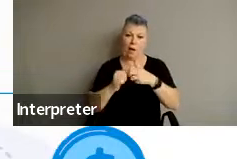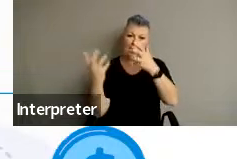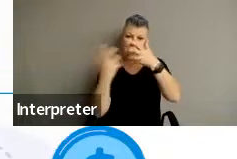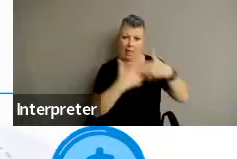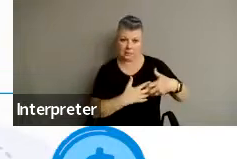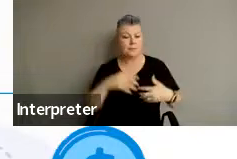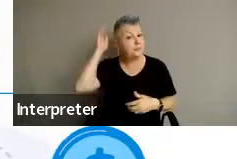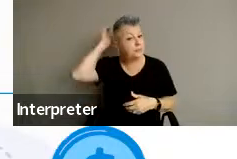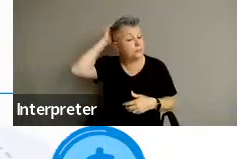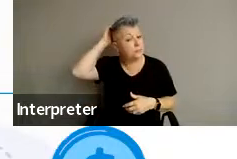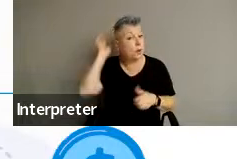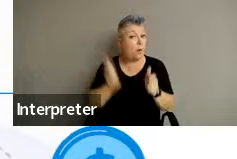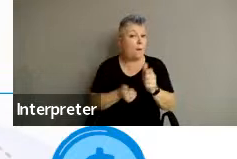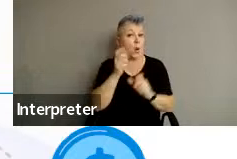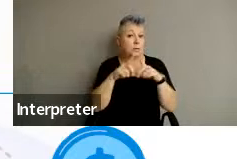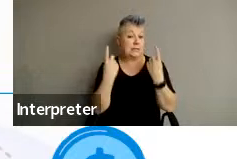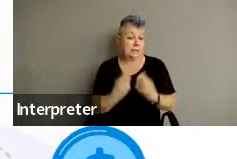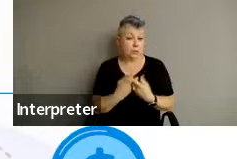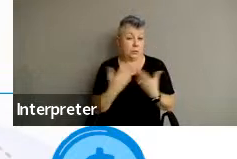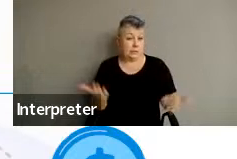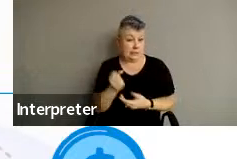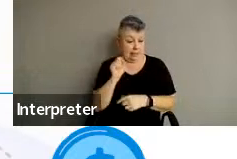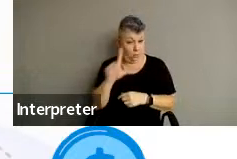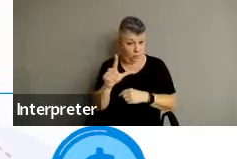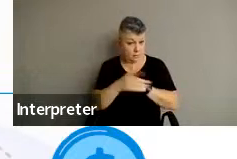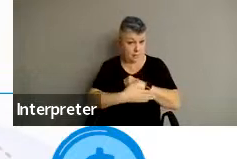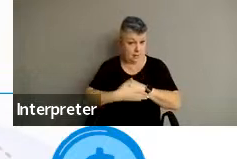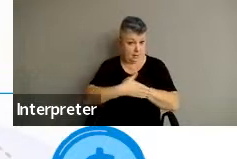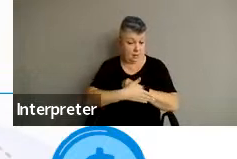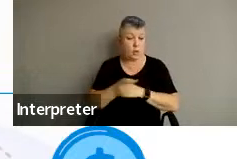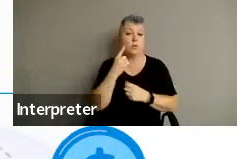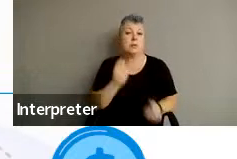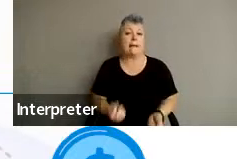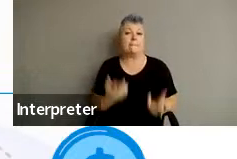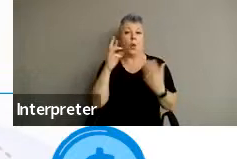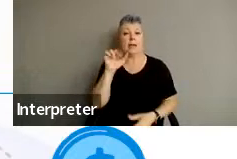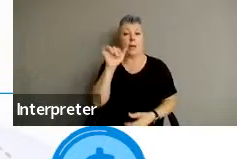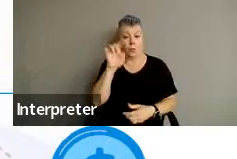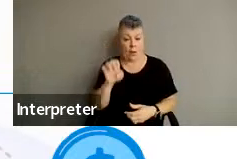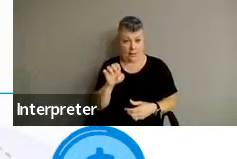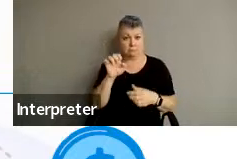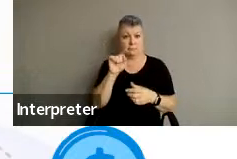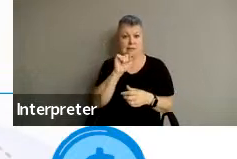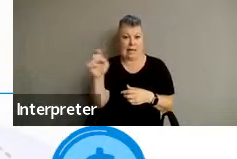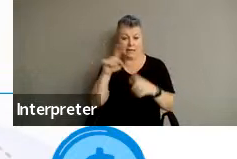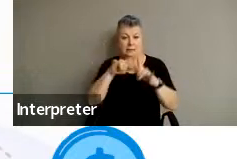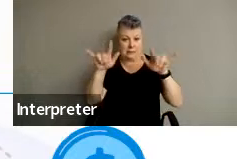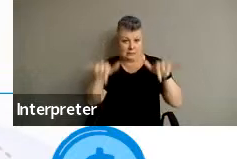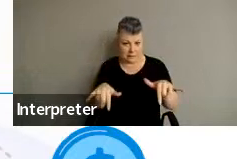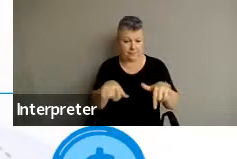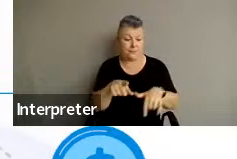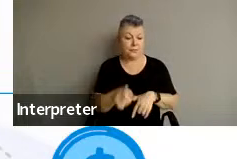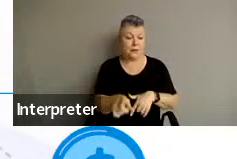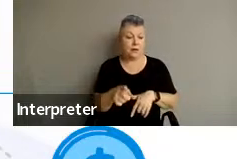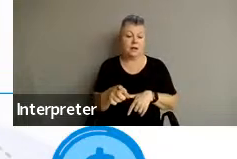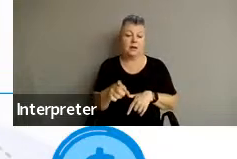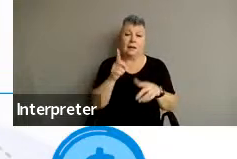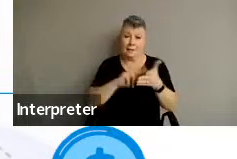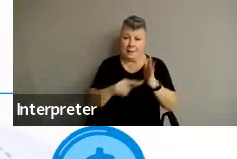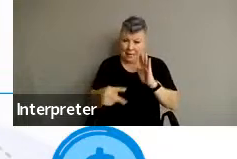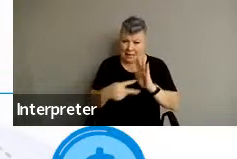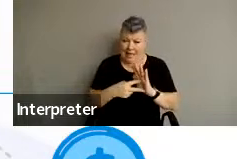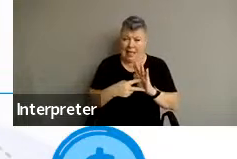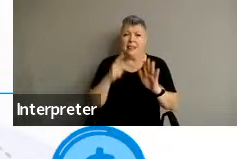So most districts in St. Louis County use a multi-rate tax system. That means they calculate a tax rate by category,